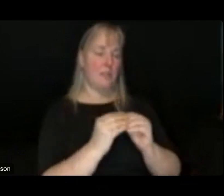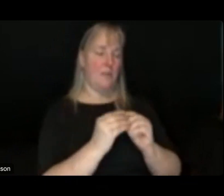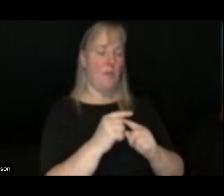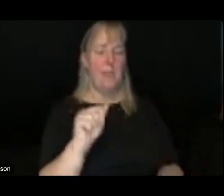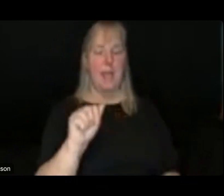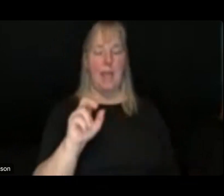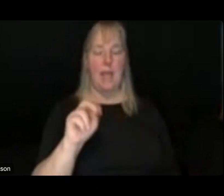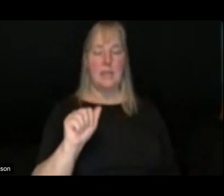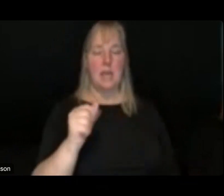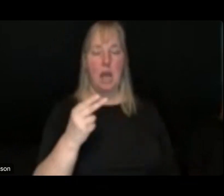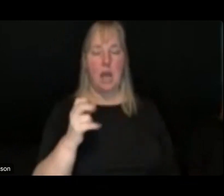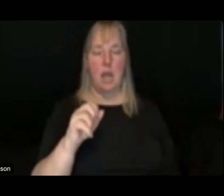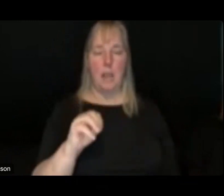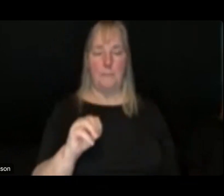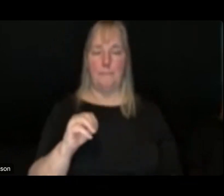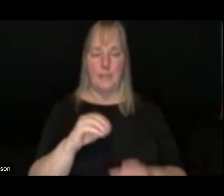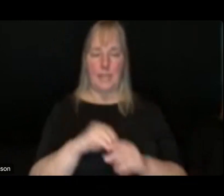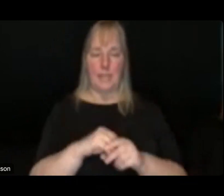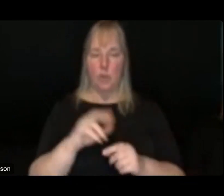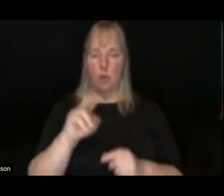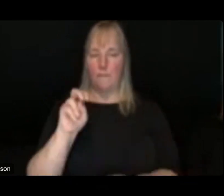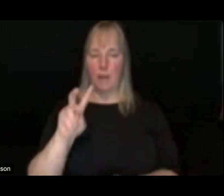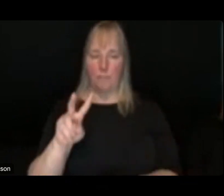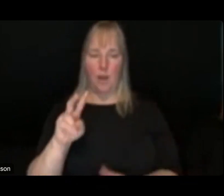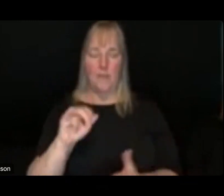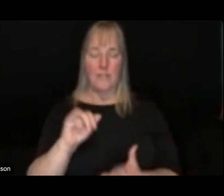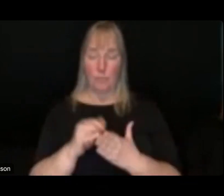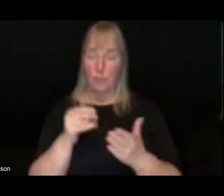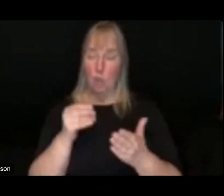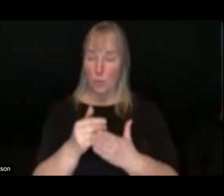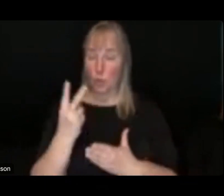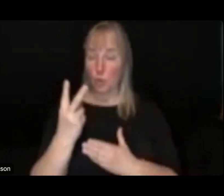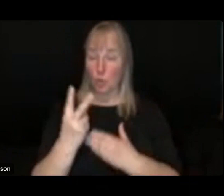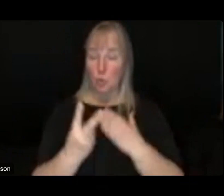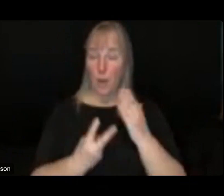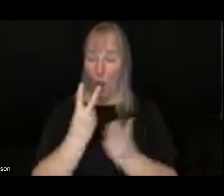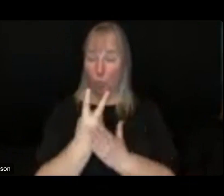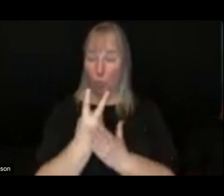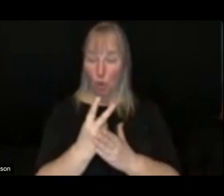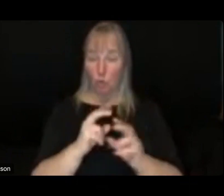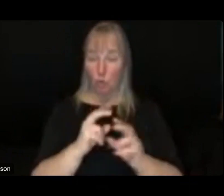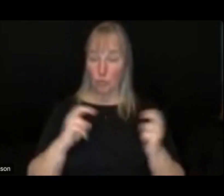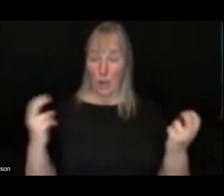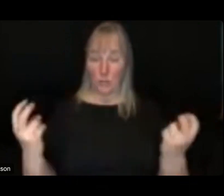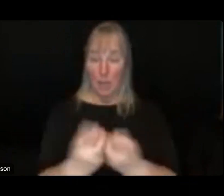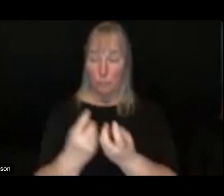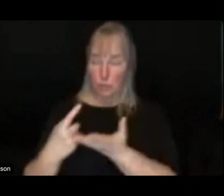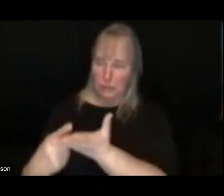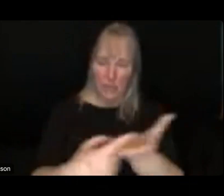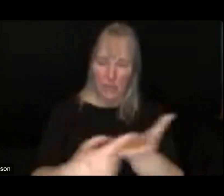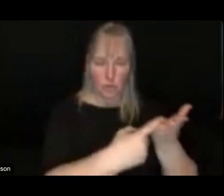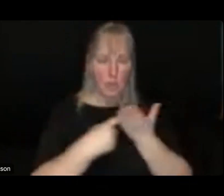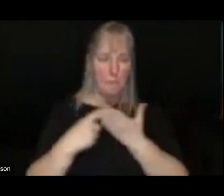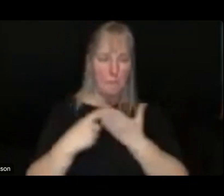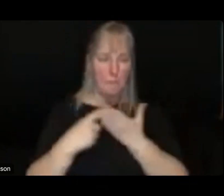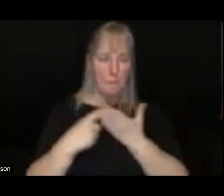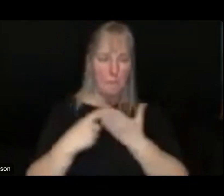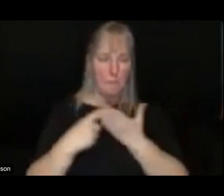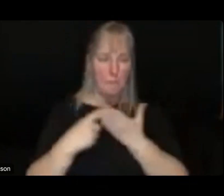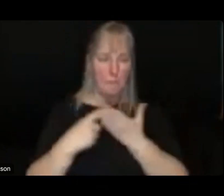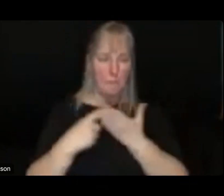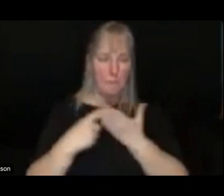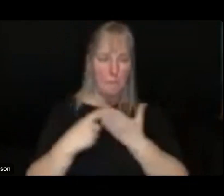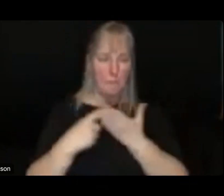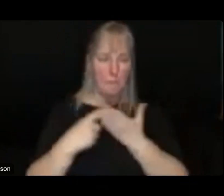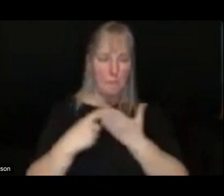that was almost a 2-hour roundtable discussion about that. And so this is something that we're finding. I'm actually finding this in